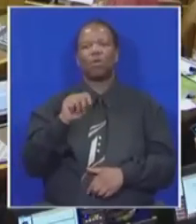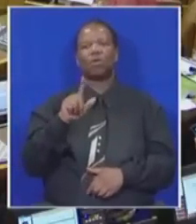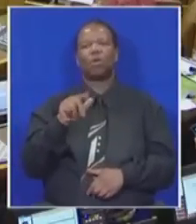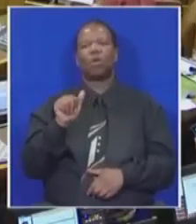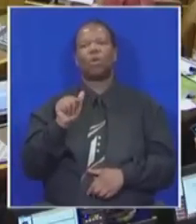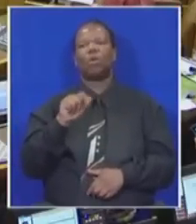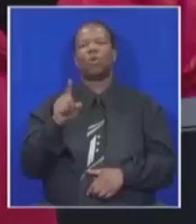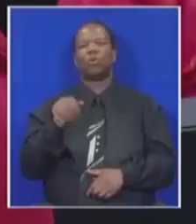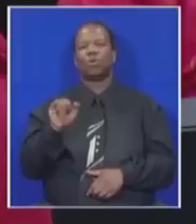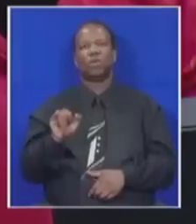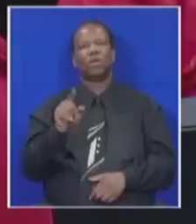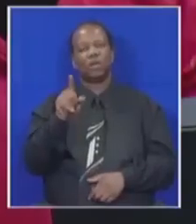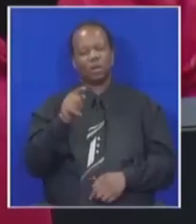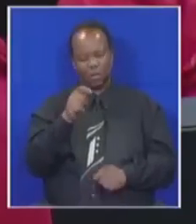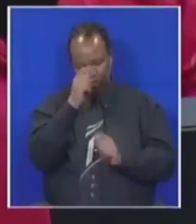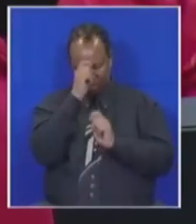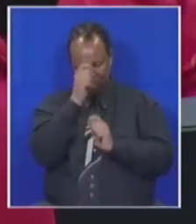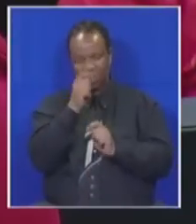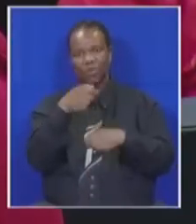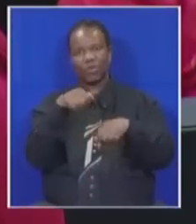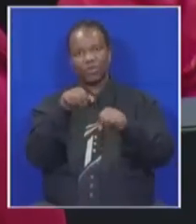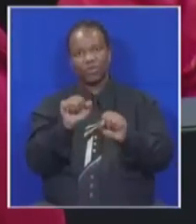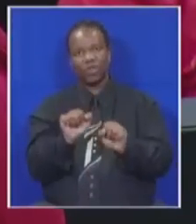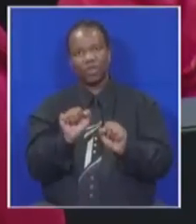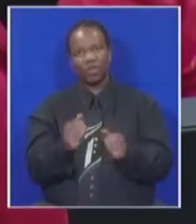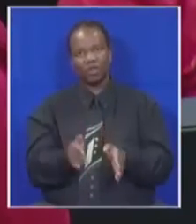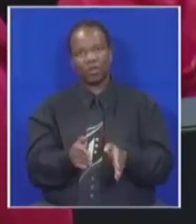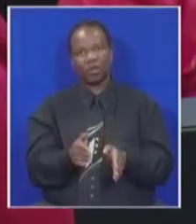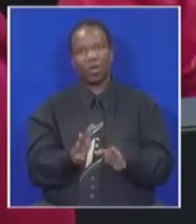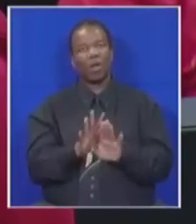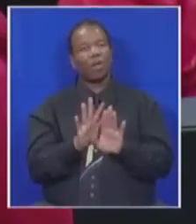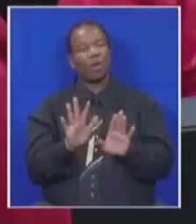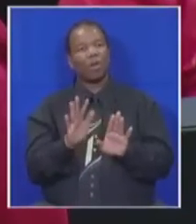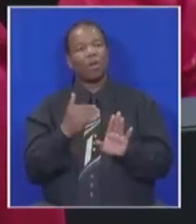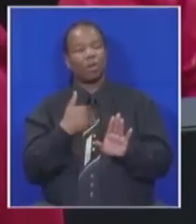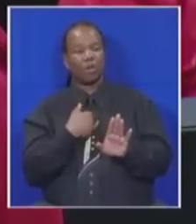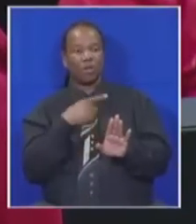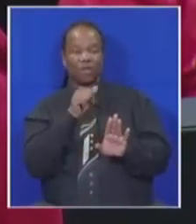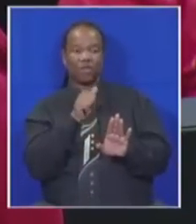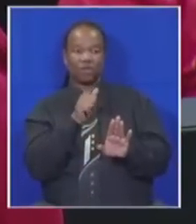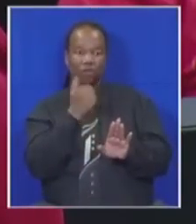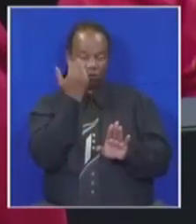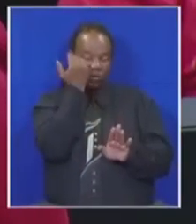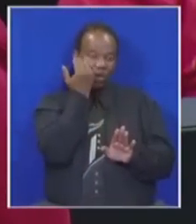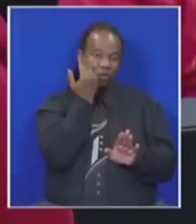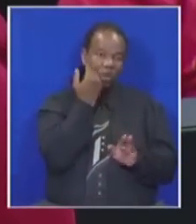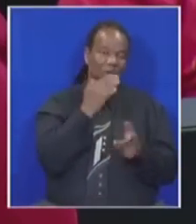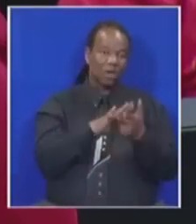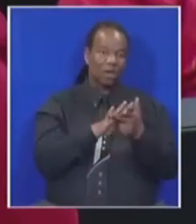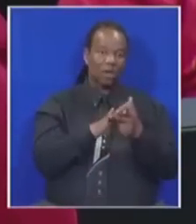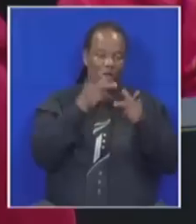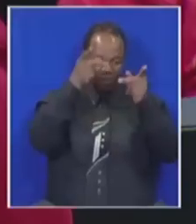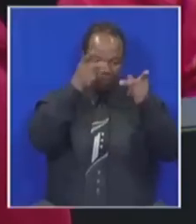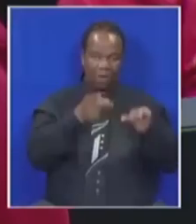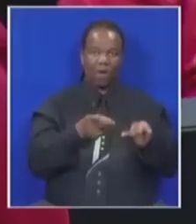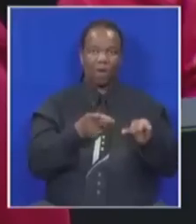Chairperson, I think you must not reserve this judgment and ruling. What we must say with immediate effect